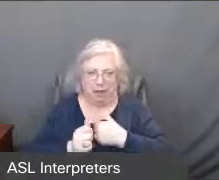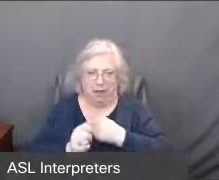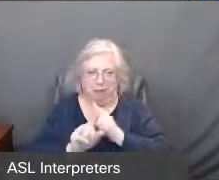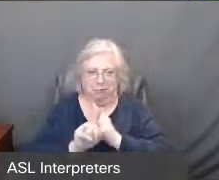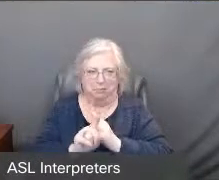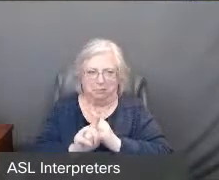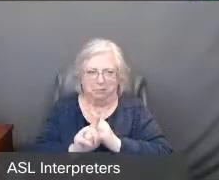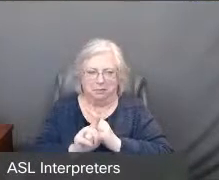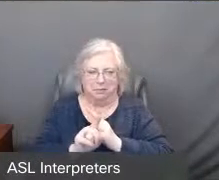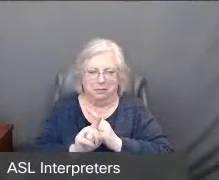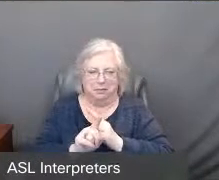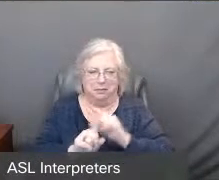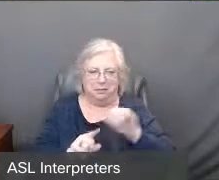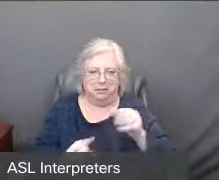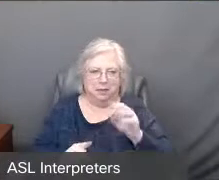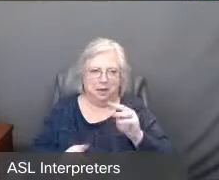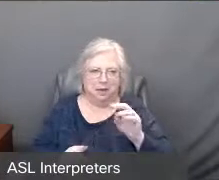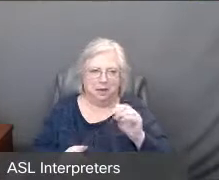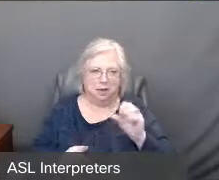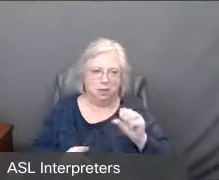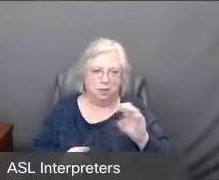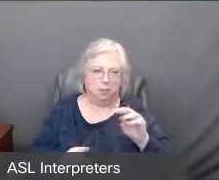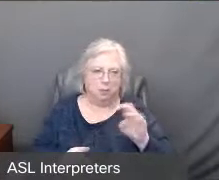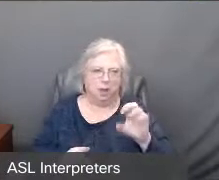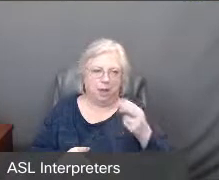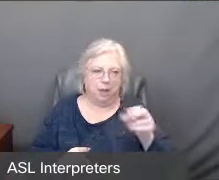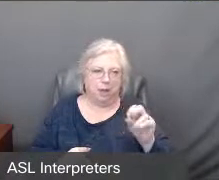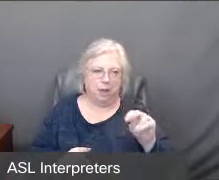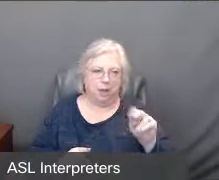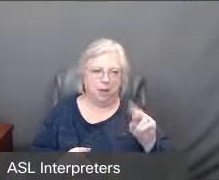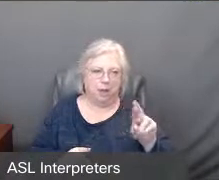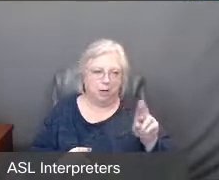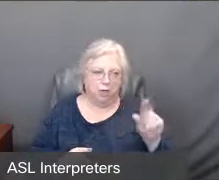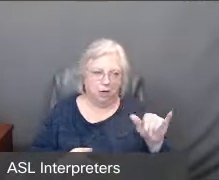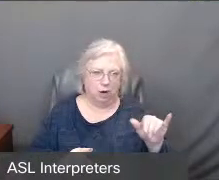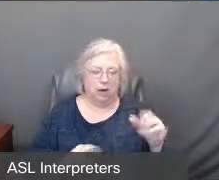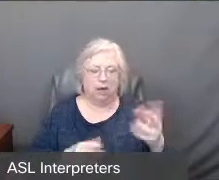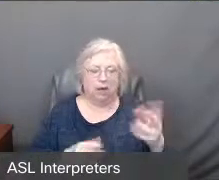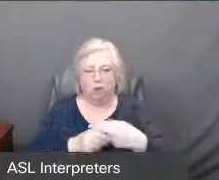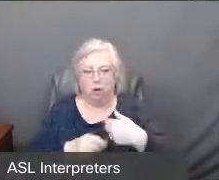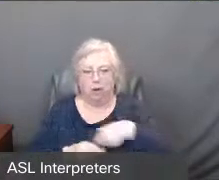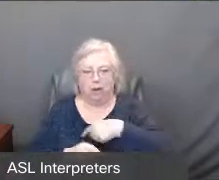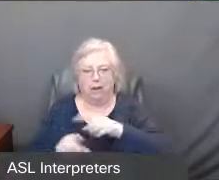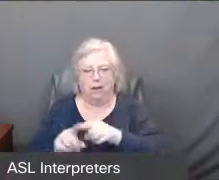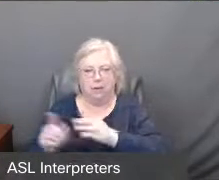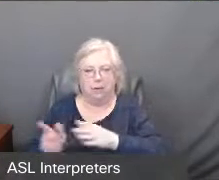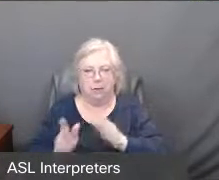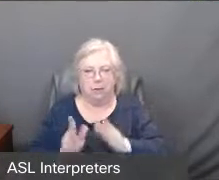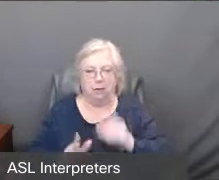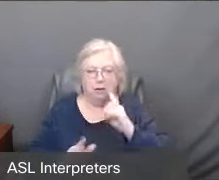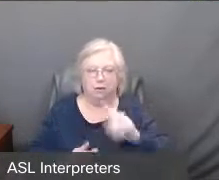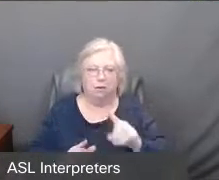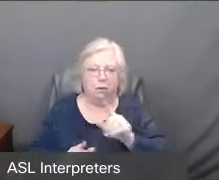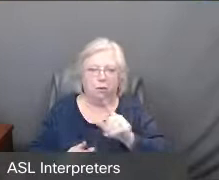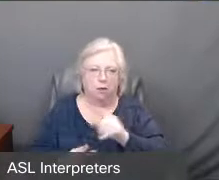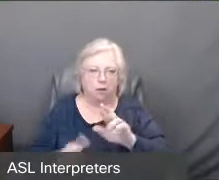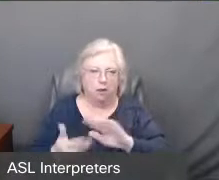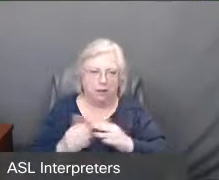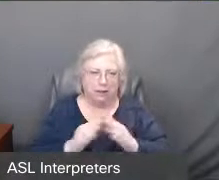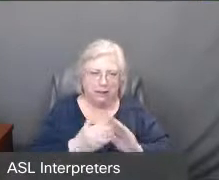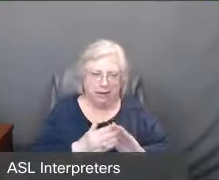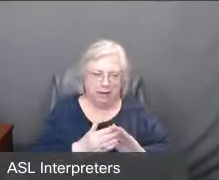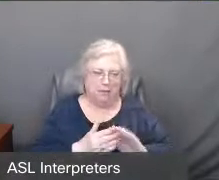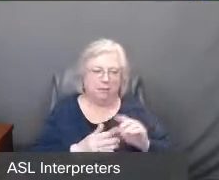here is James McHenry. He is joining us as a planner for the city of Little Rock. He was hired